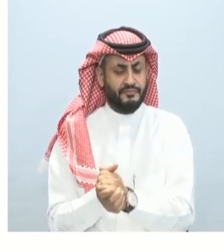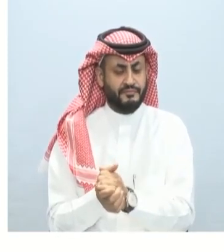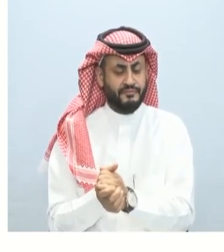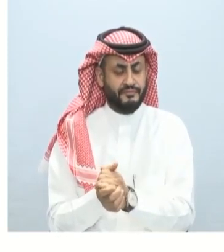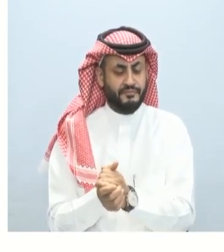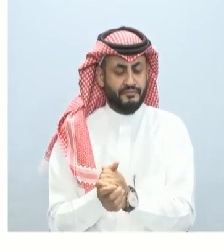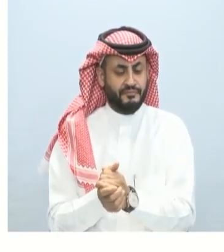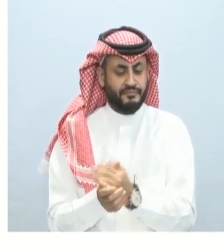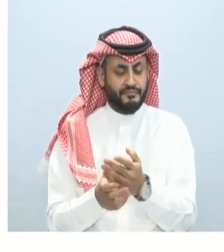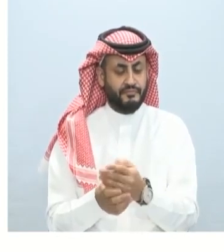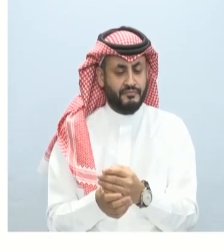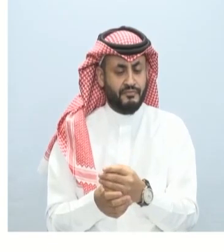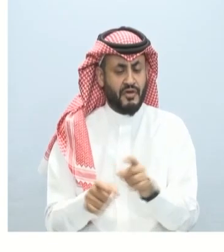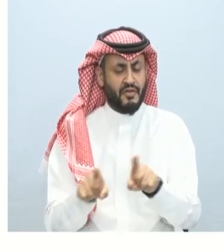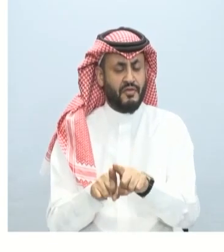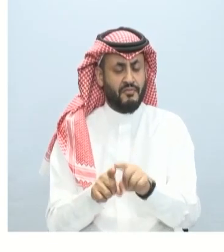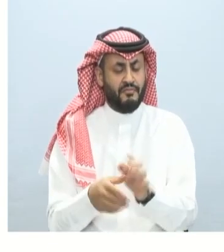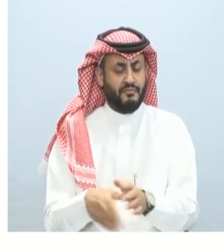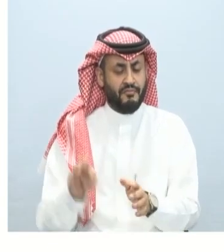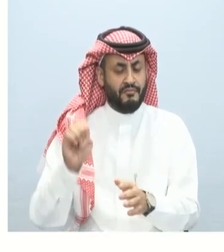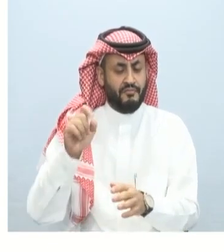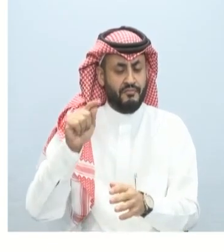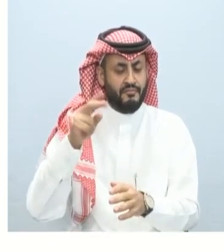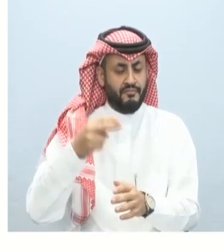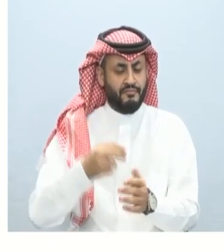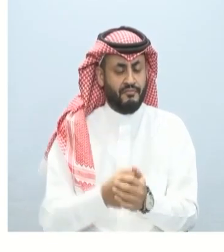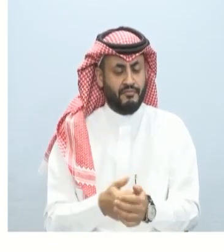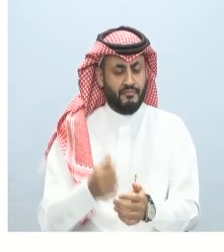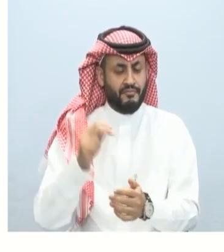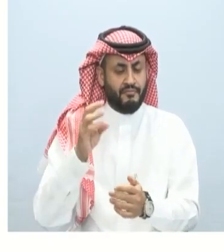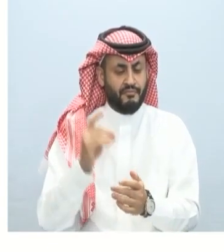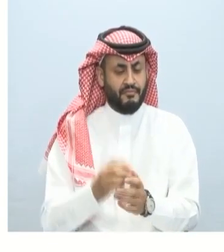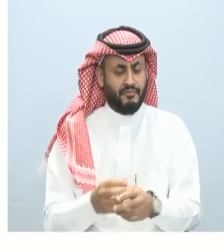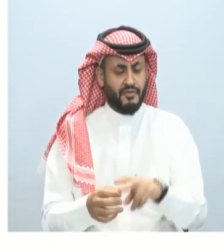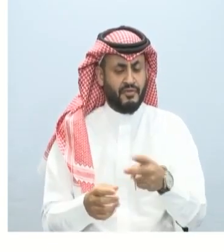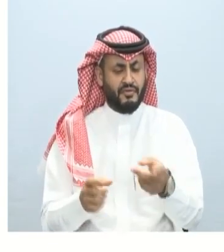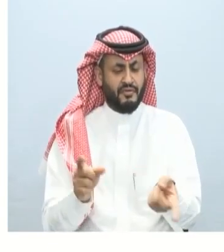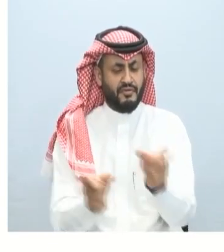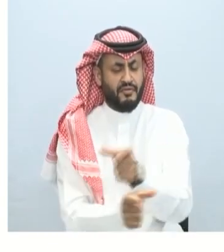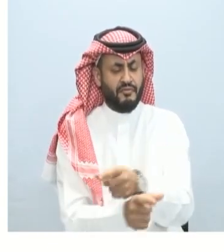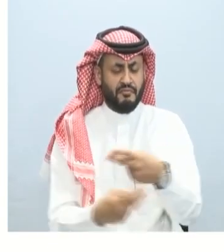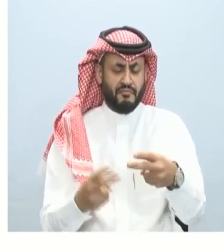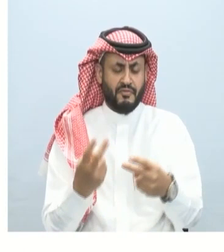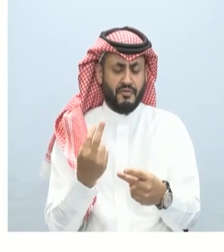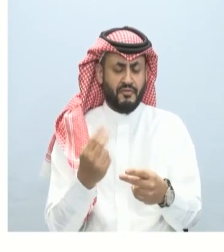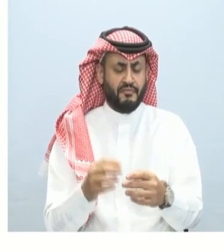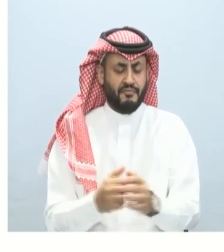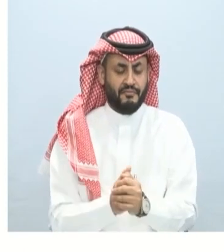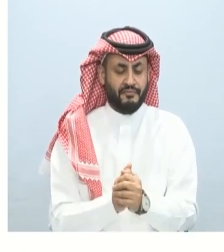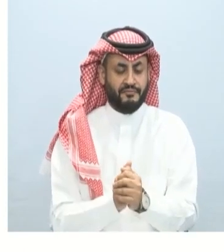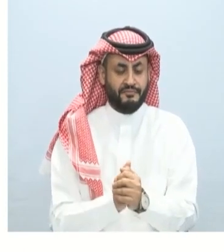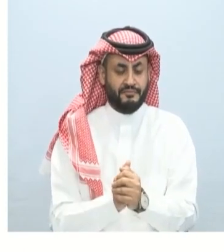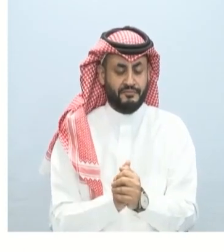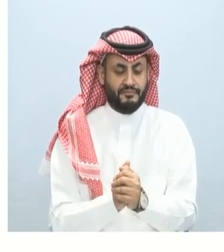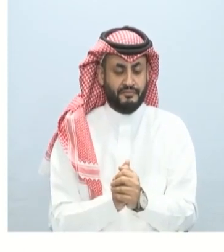and verbs. So actually here I have both verbs and nouns, or I can change and say not only nouns, but also